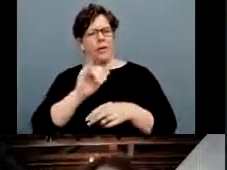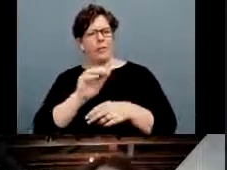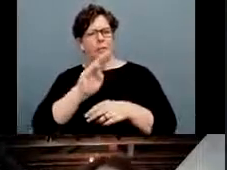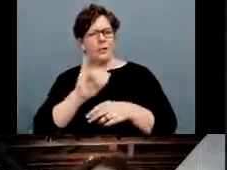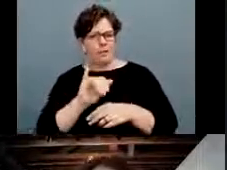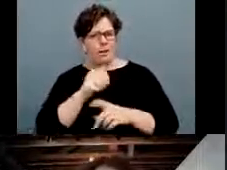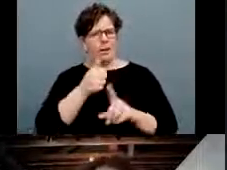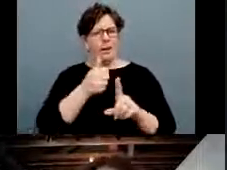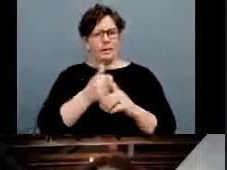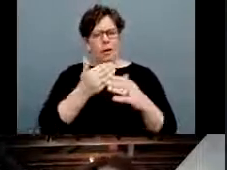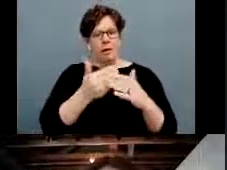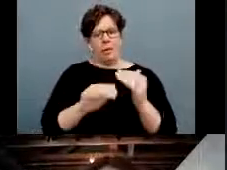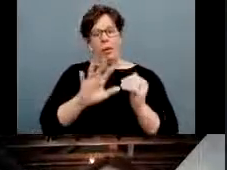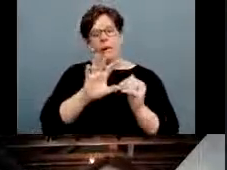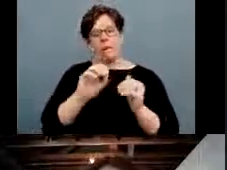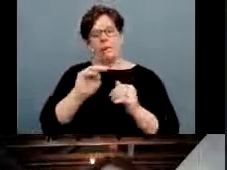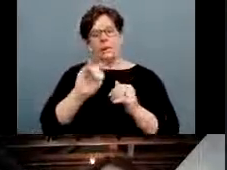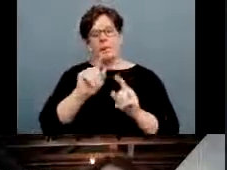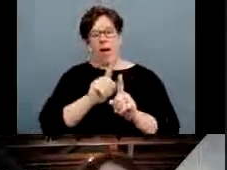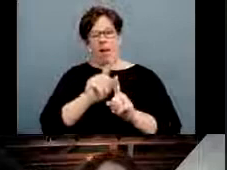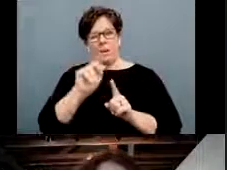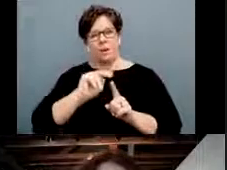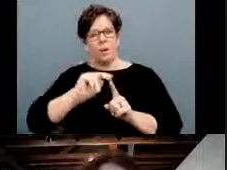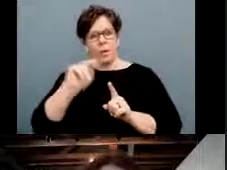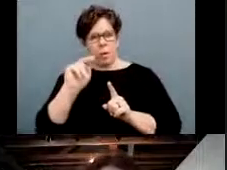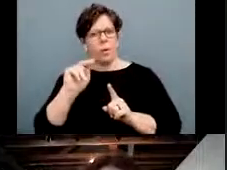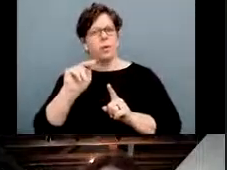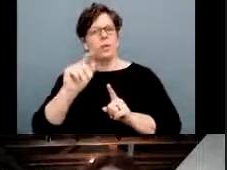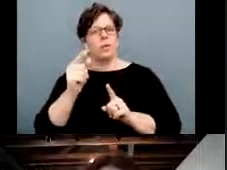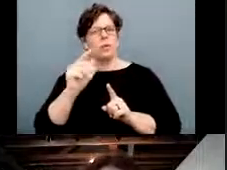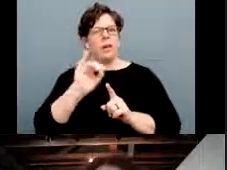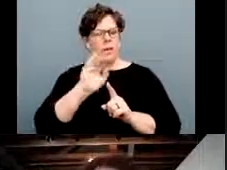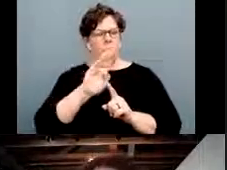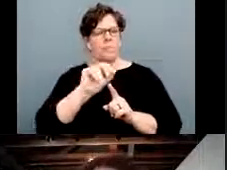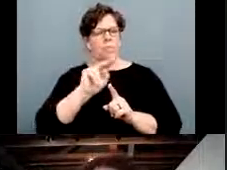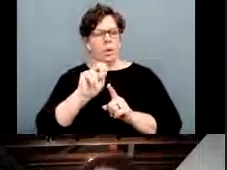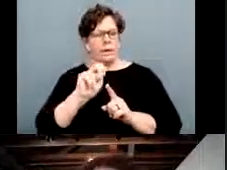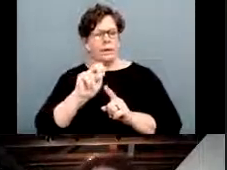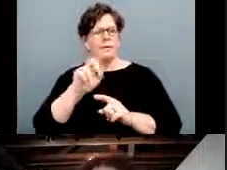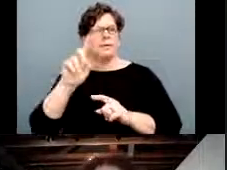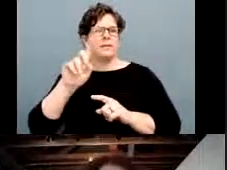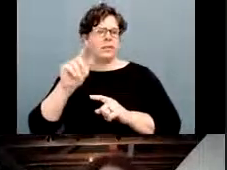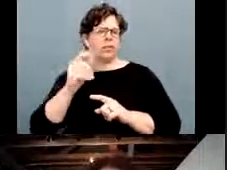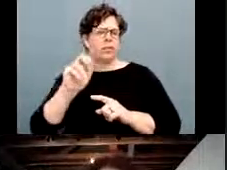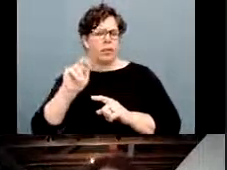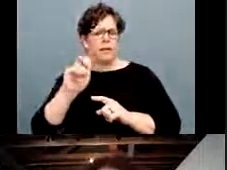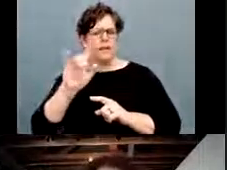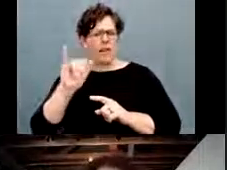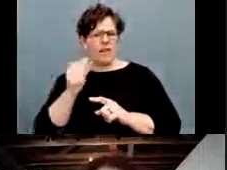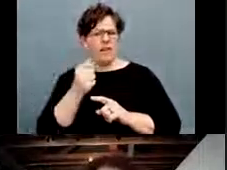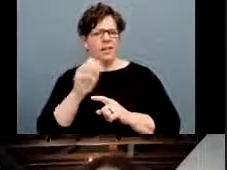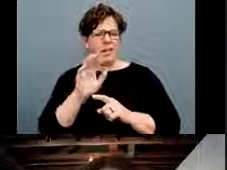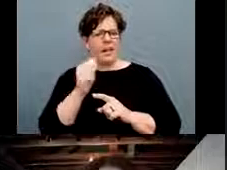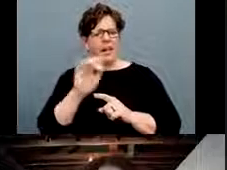50 miles north of Boise in Garden Valley, Idaho on September 25th, 1899. Castle was born